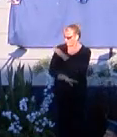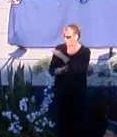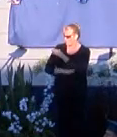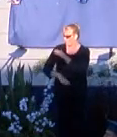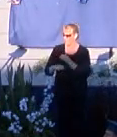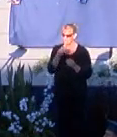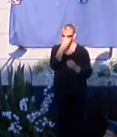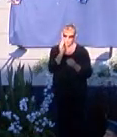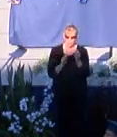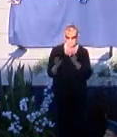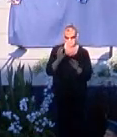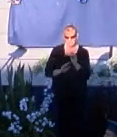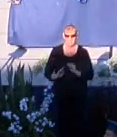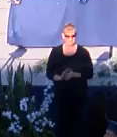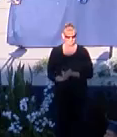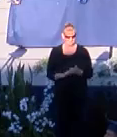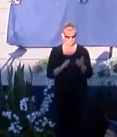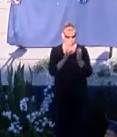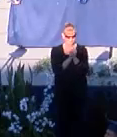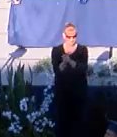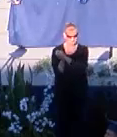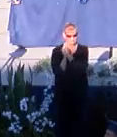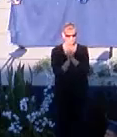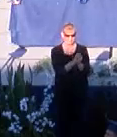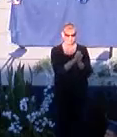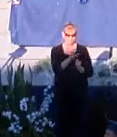floral designs. Congratulations, Caroline.